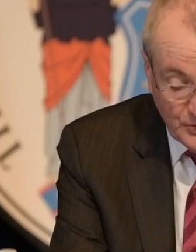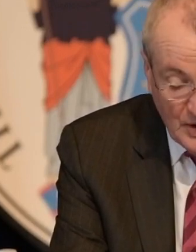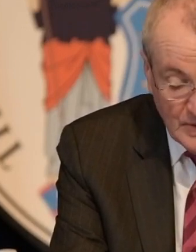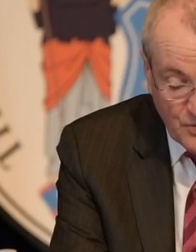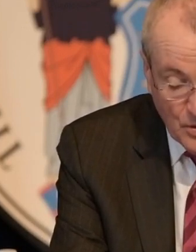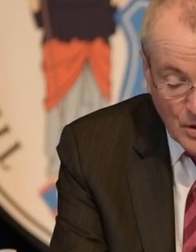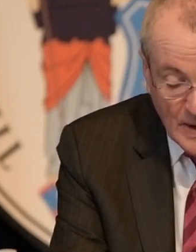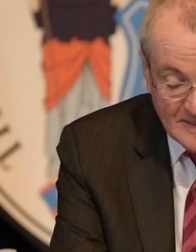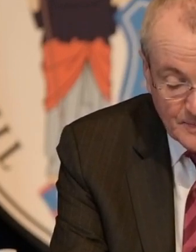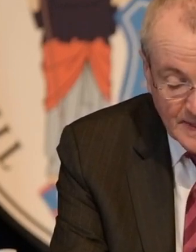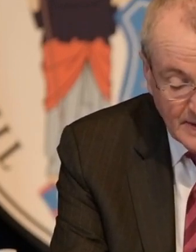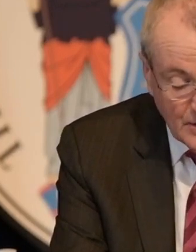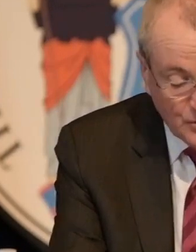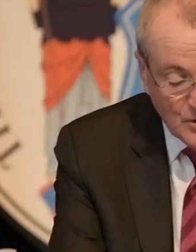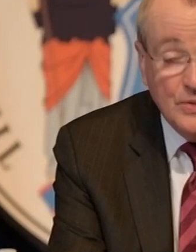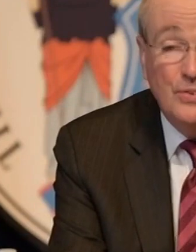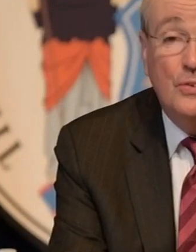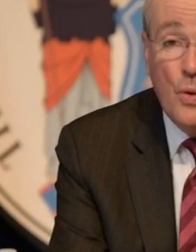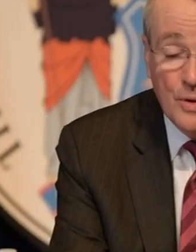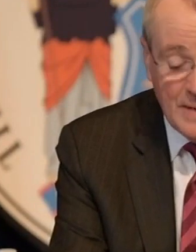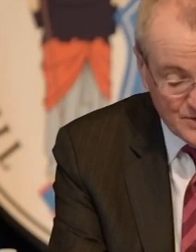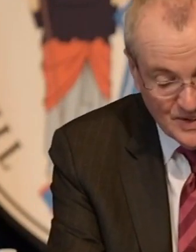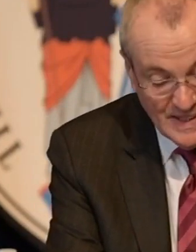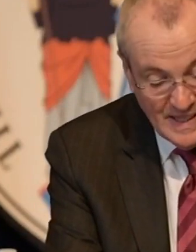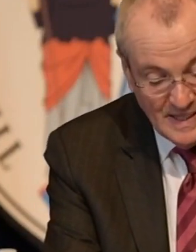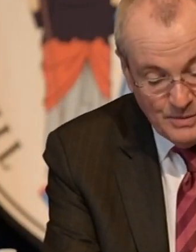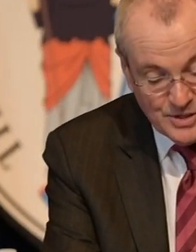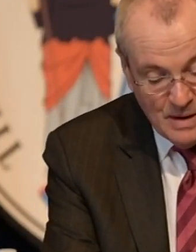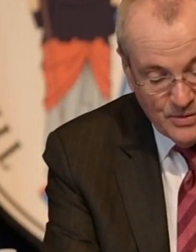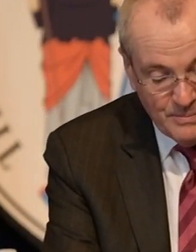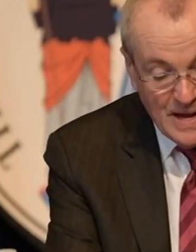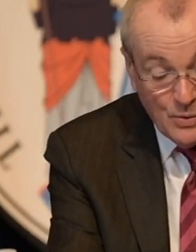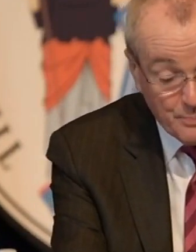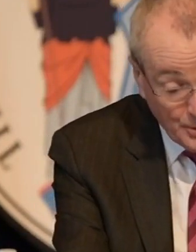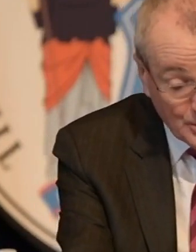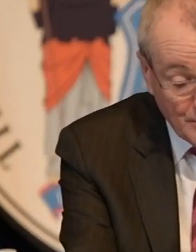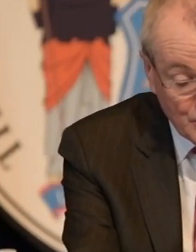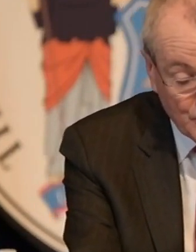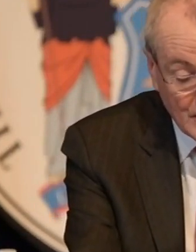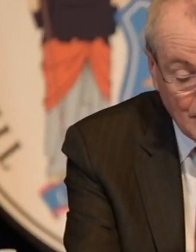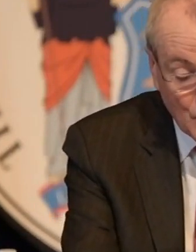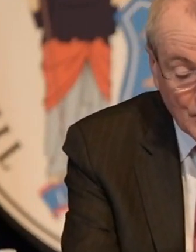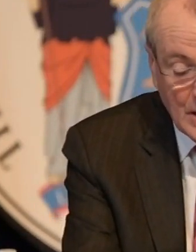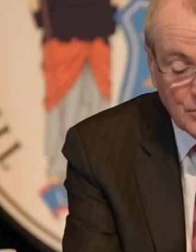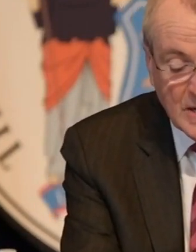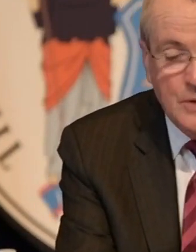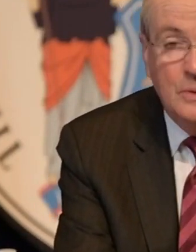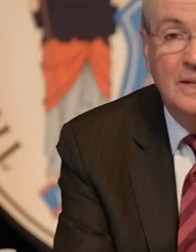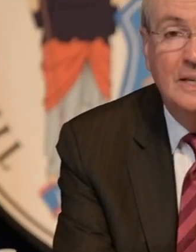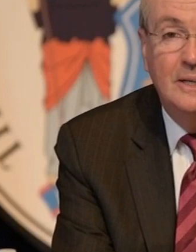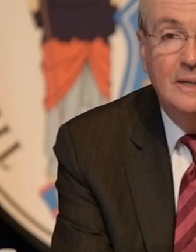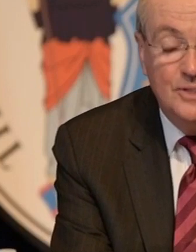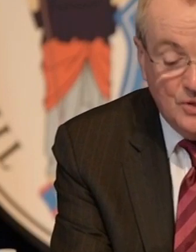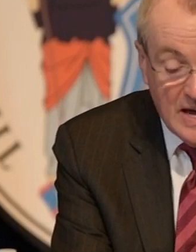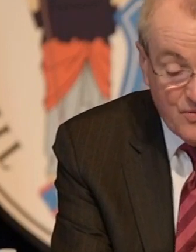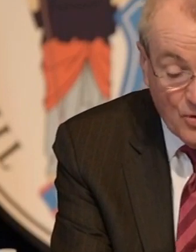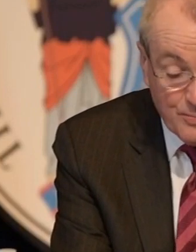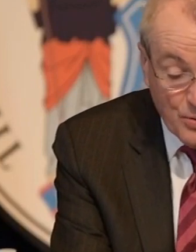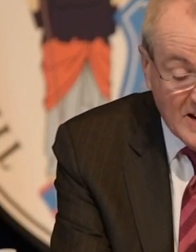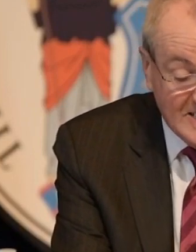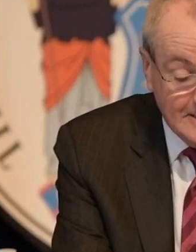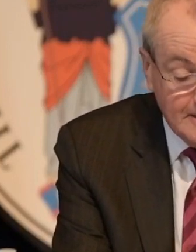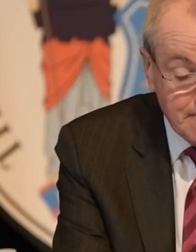Post 7408 and served as its quartermaster. He was a member of the Maywood Pool Commission and helped organize the annual July